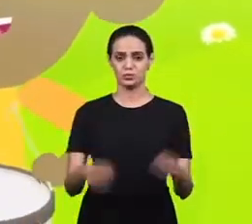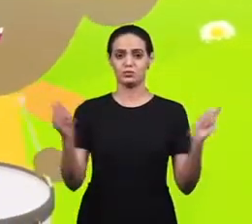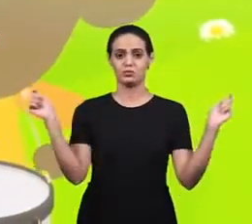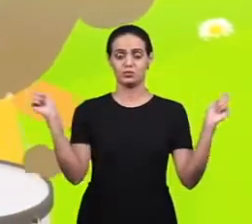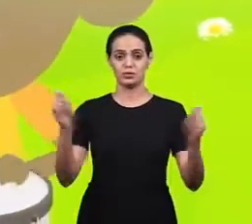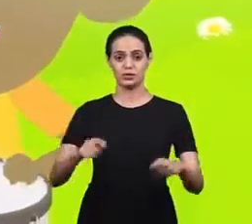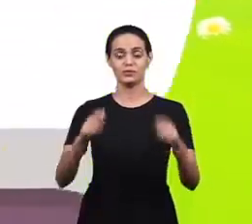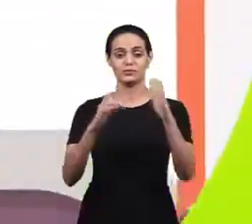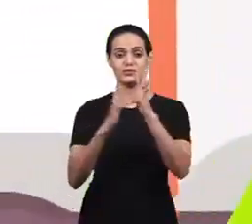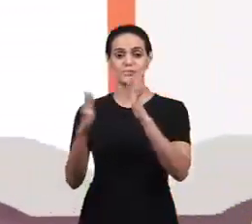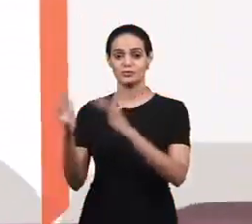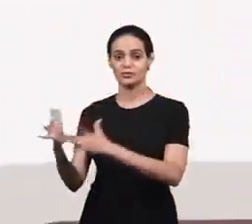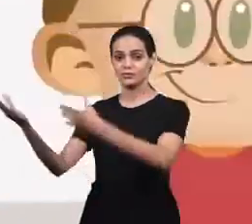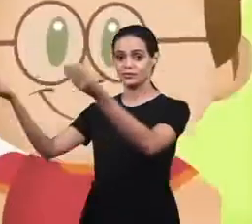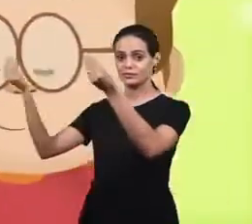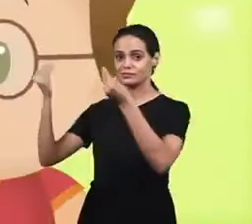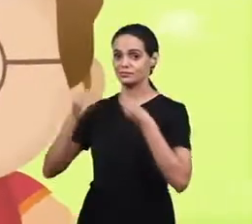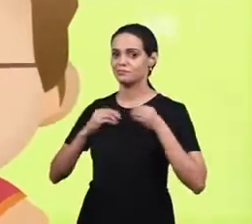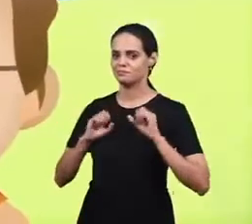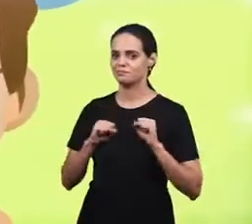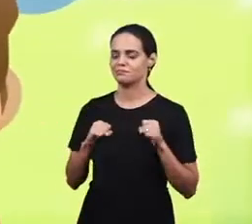through He who strengthens me.